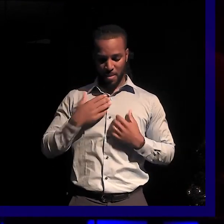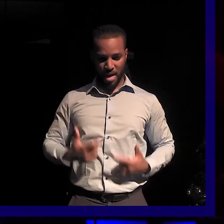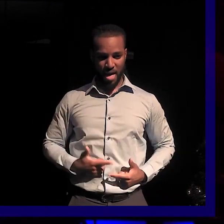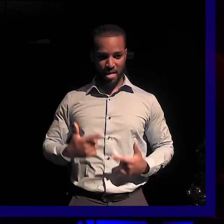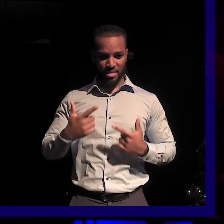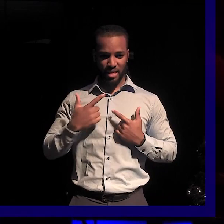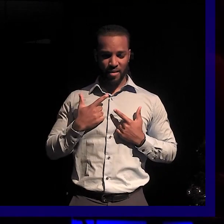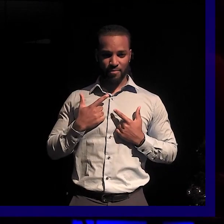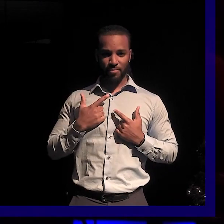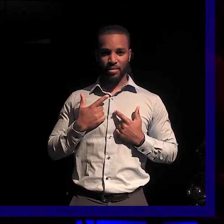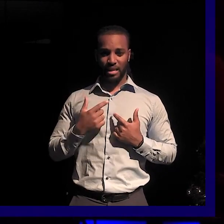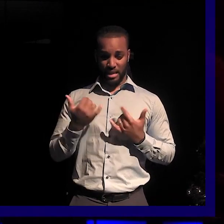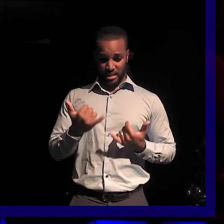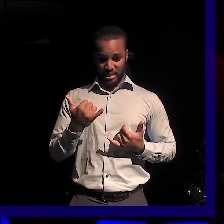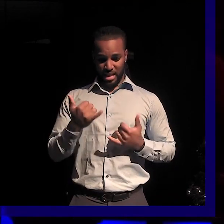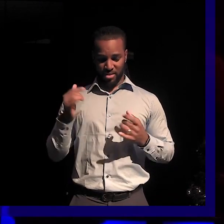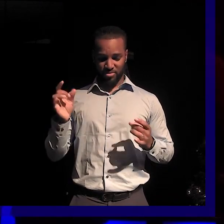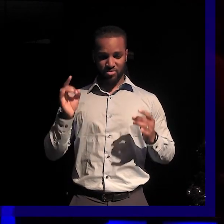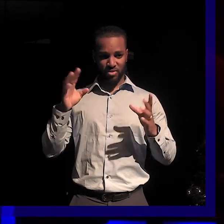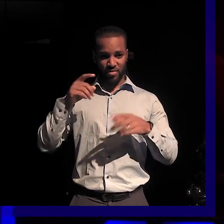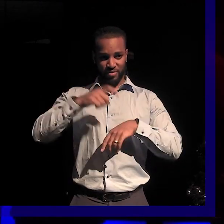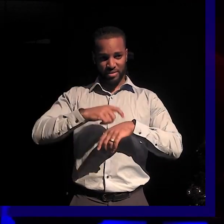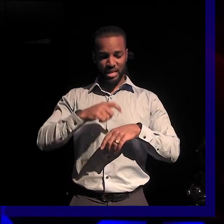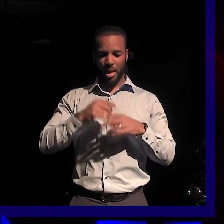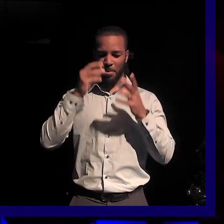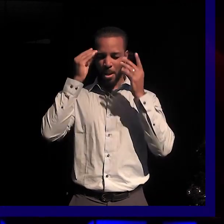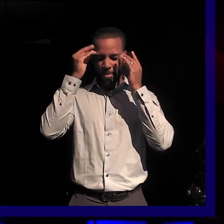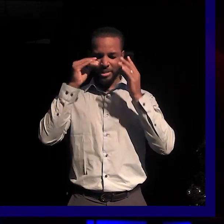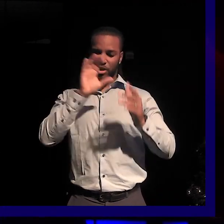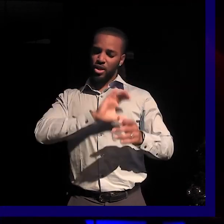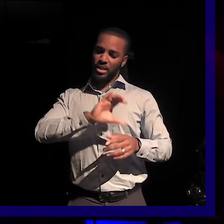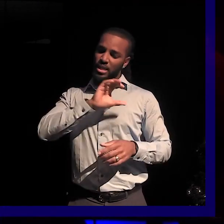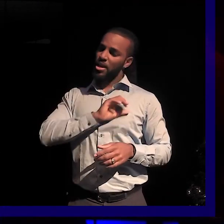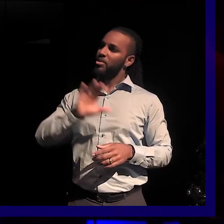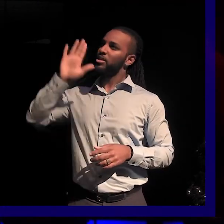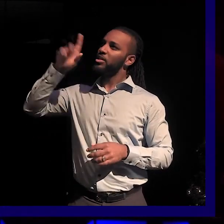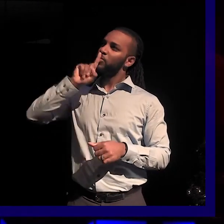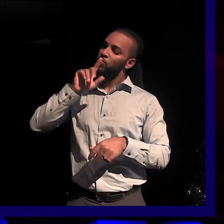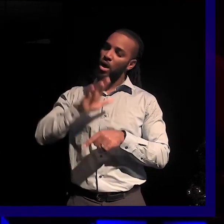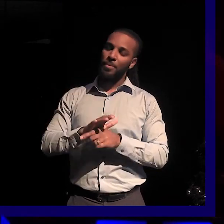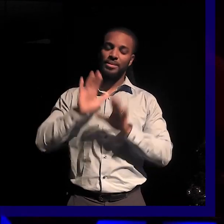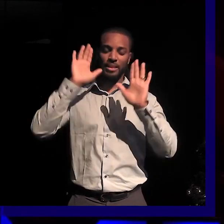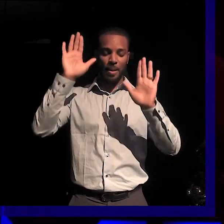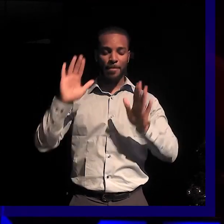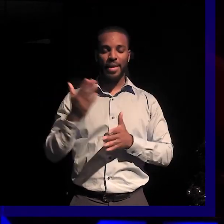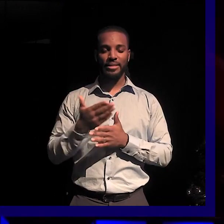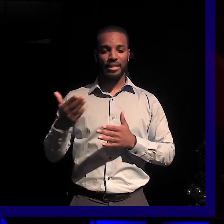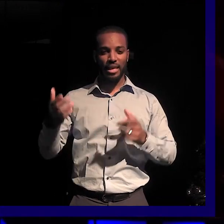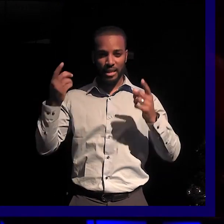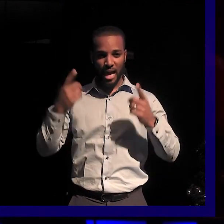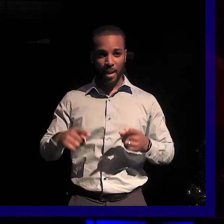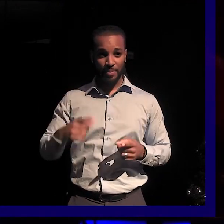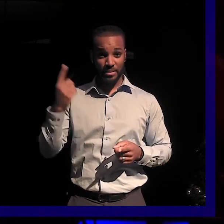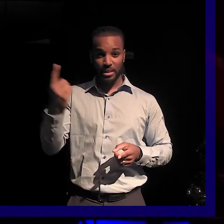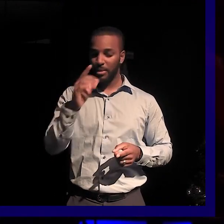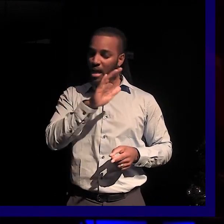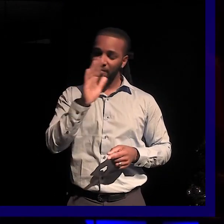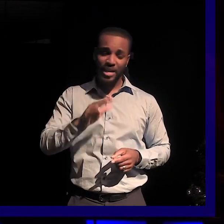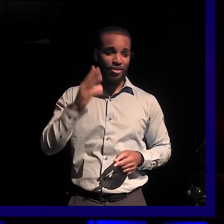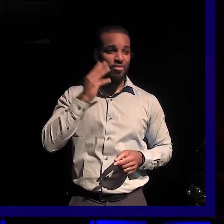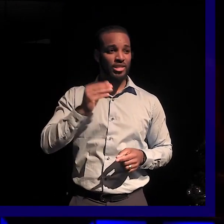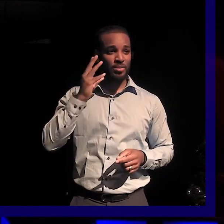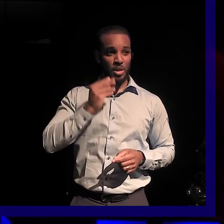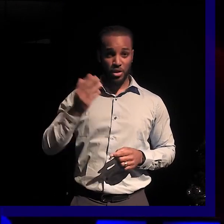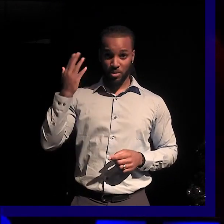His timing. And in the midst of this time of meditating on the character and promises of God, an amazing thing happened. Something I've never experienced